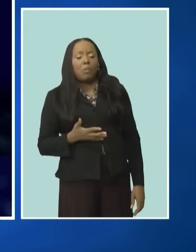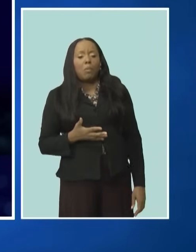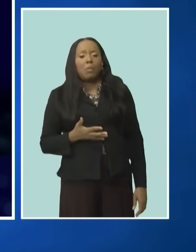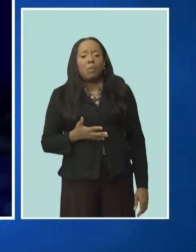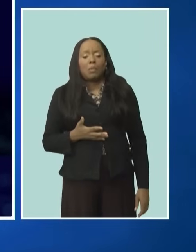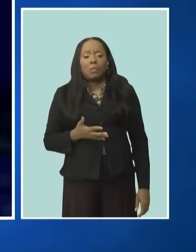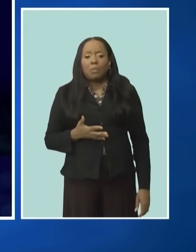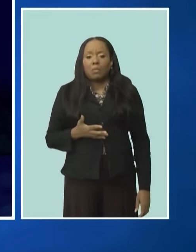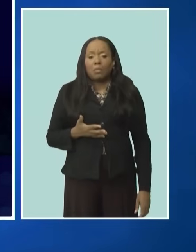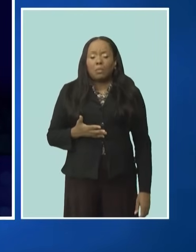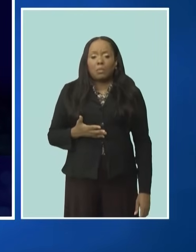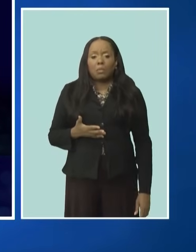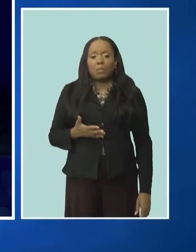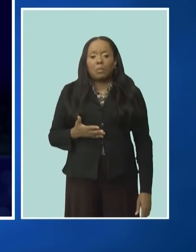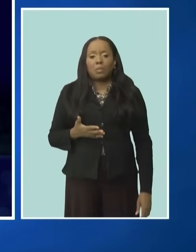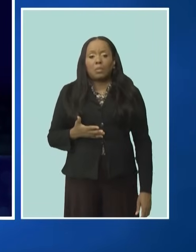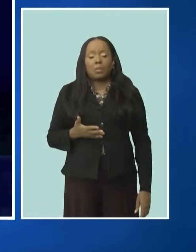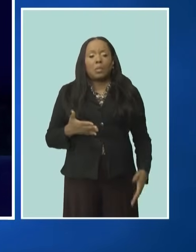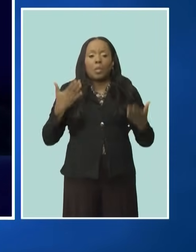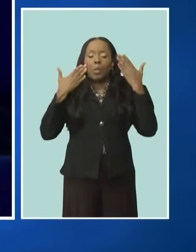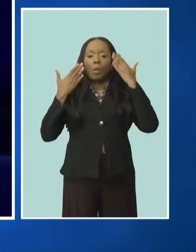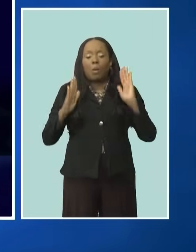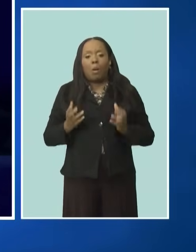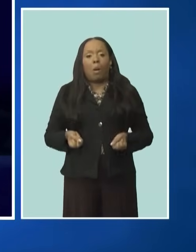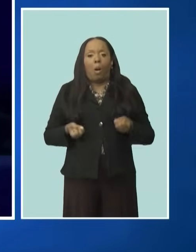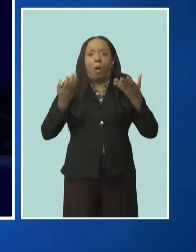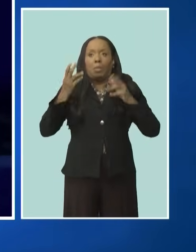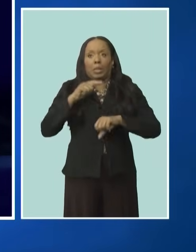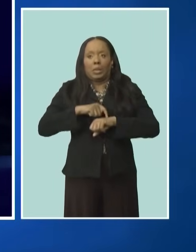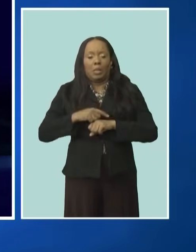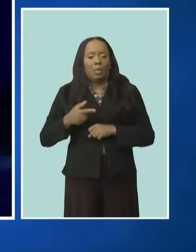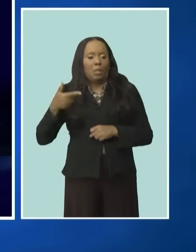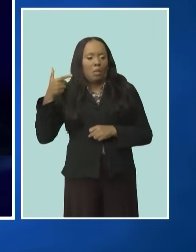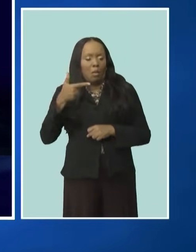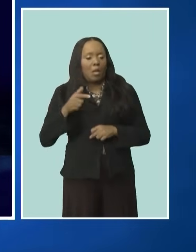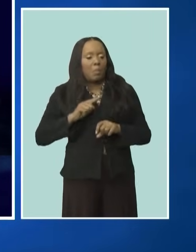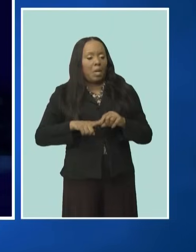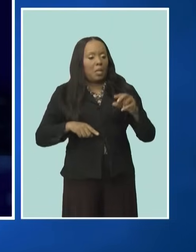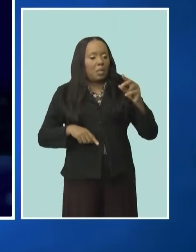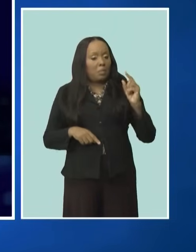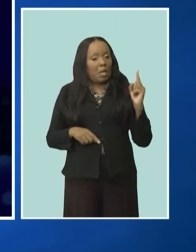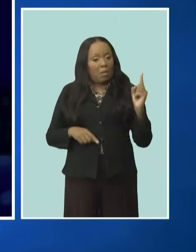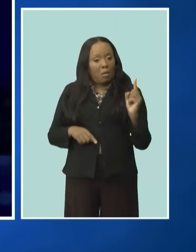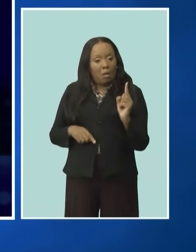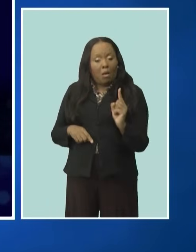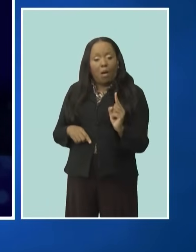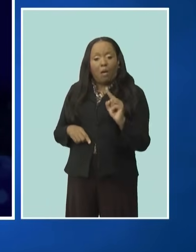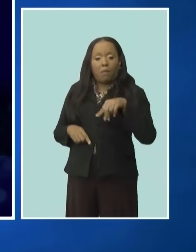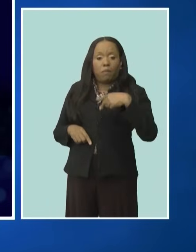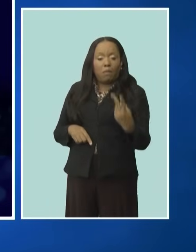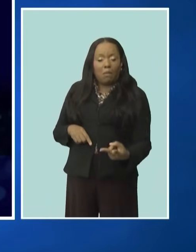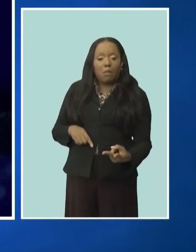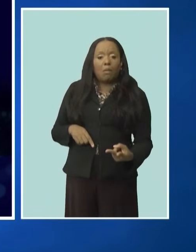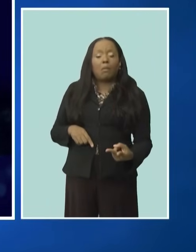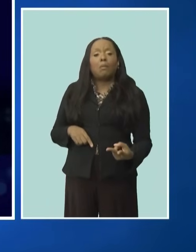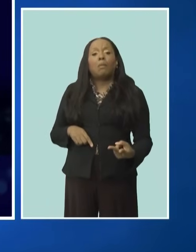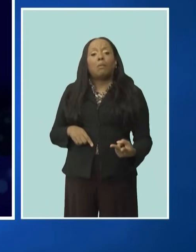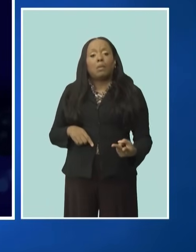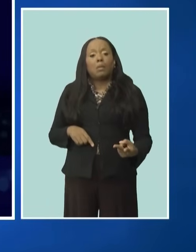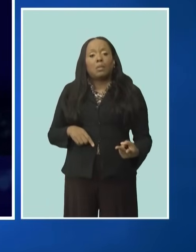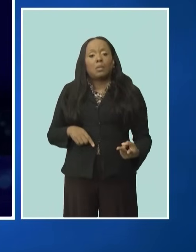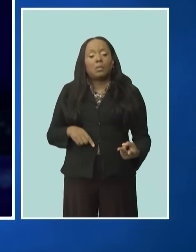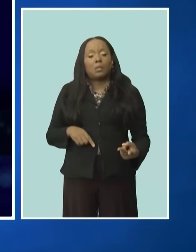You don't know exactly how many times he was shot, but he fell to the ground. And then some of the